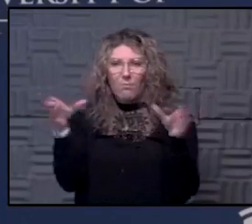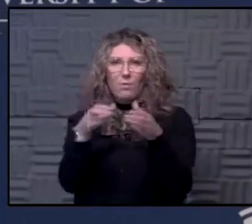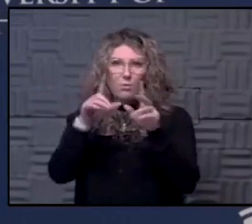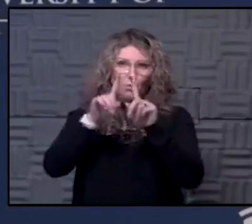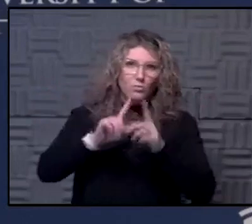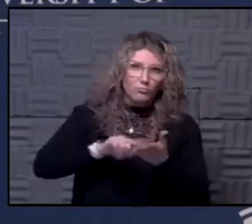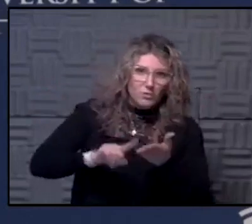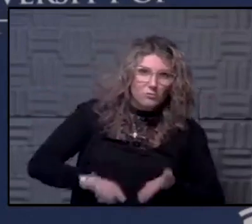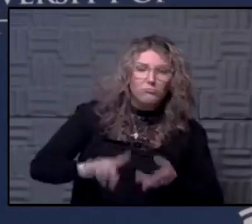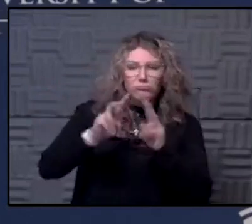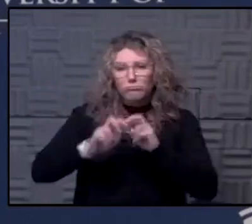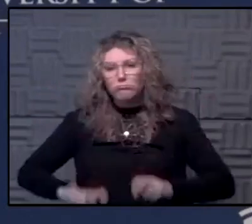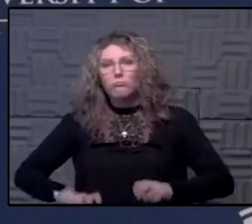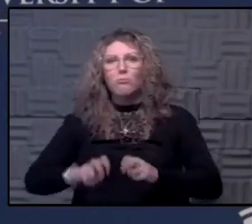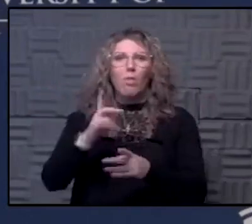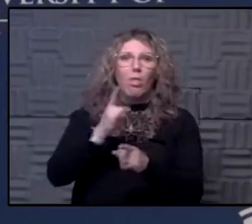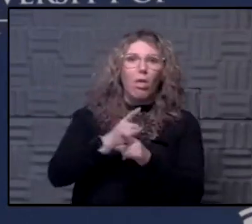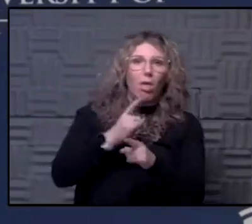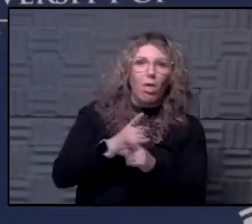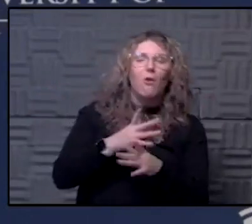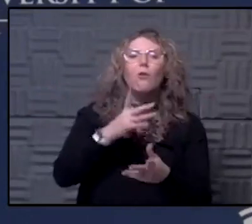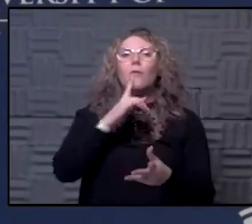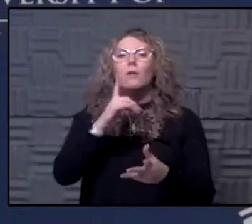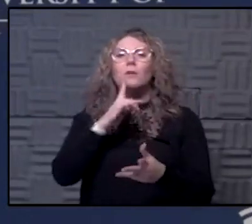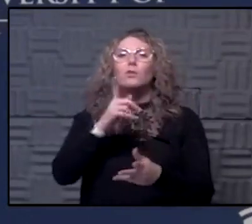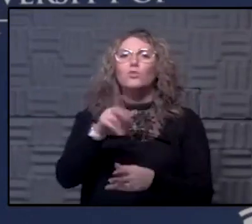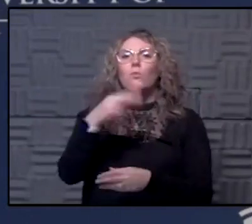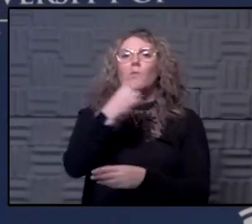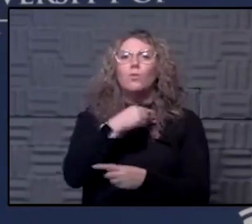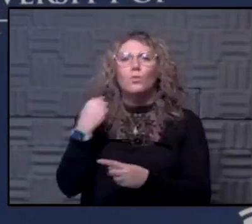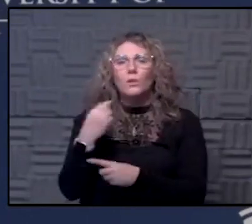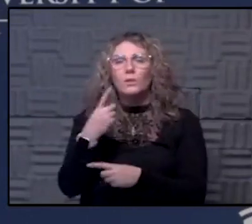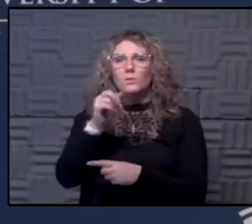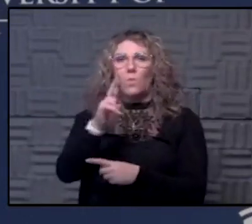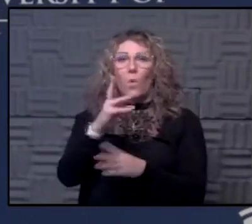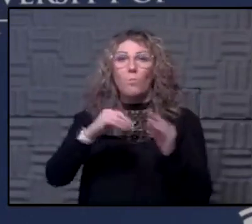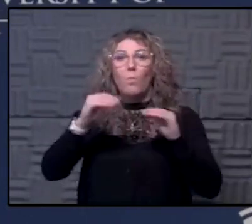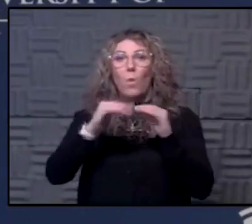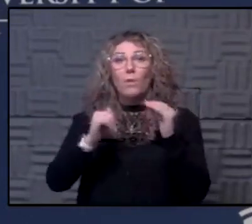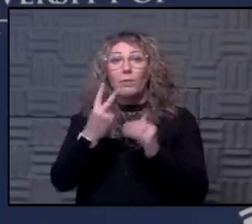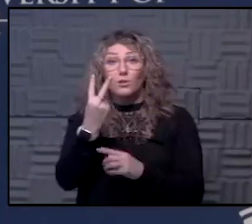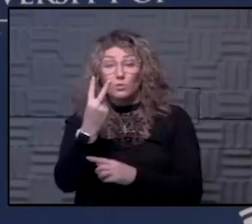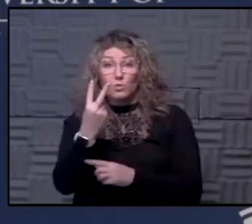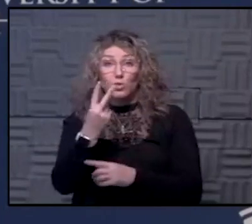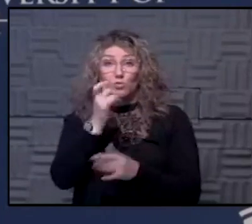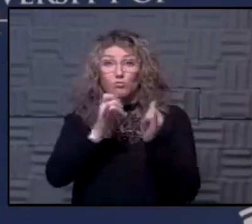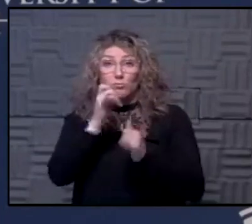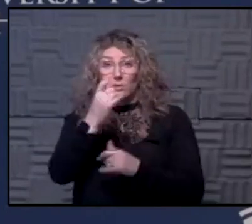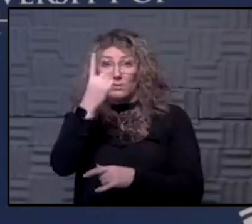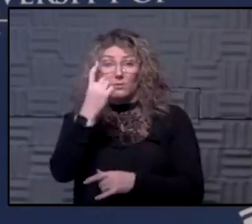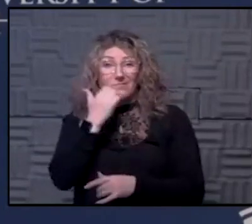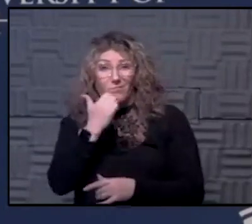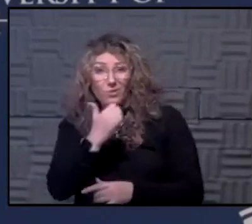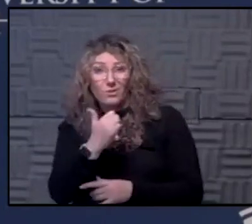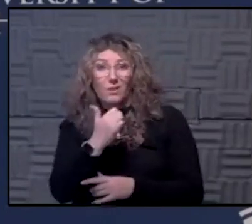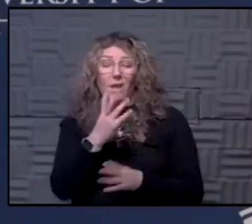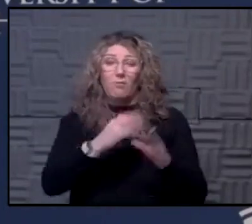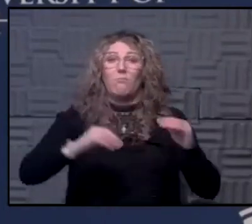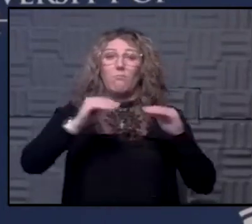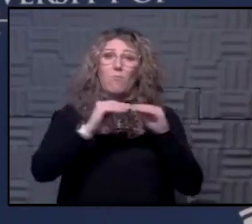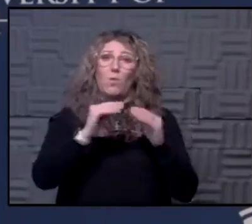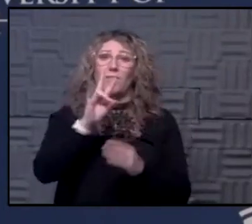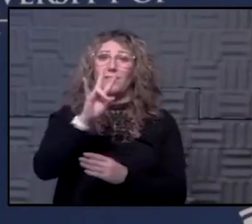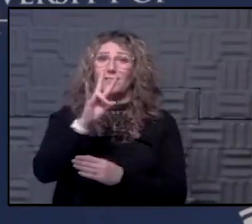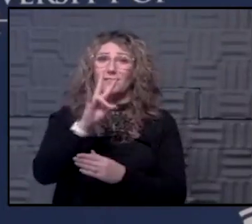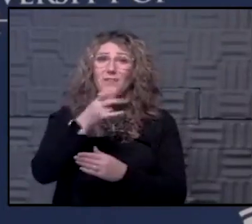alcohol, says that you're at risk of chronic health conditions, or more than 2 drinks in a day for men. And then for women, it's more than 7 drinks in a week